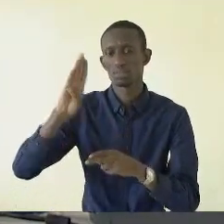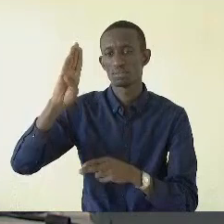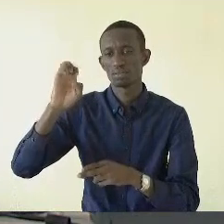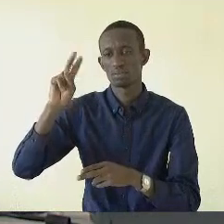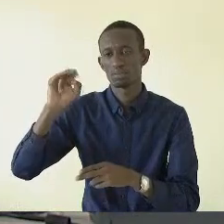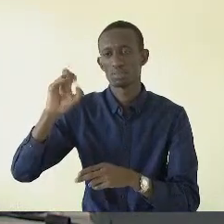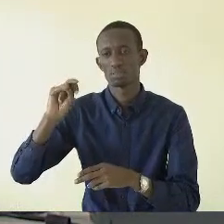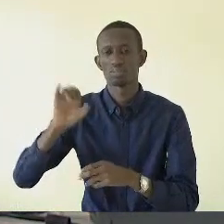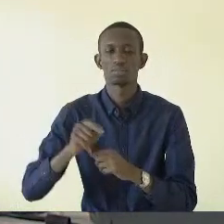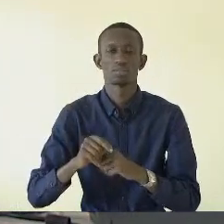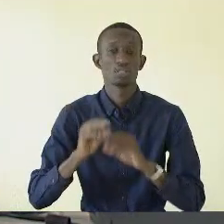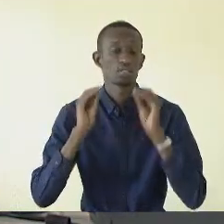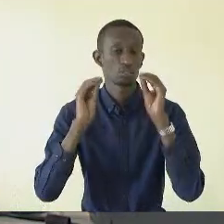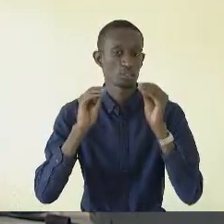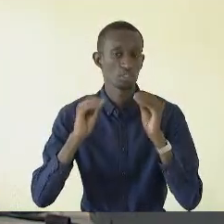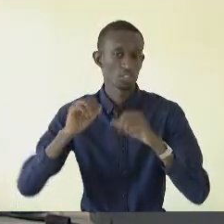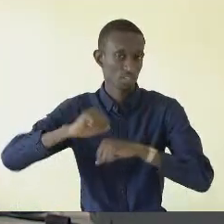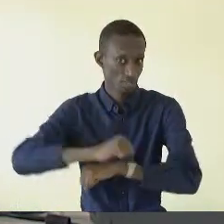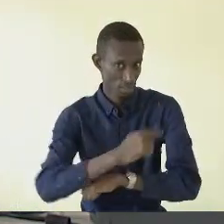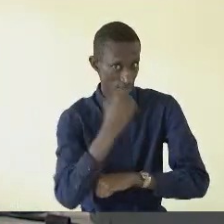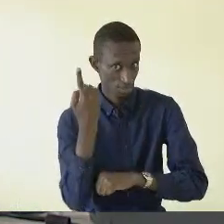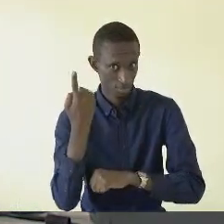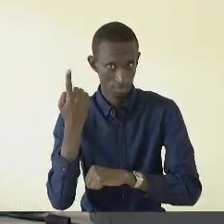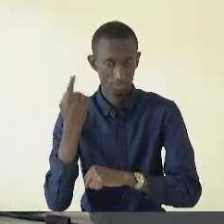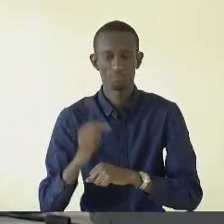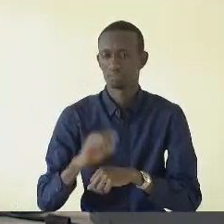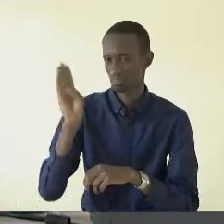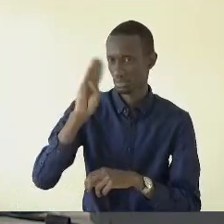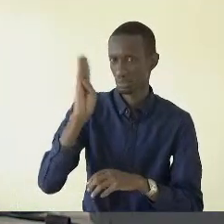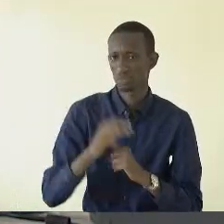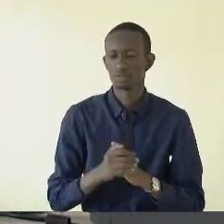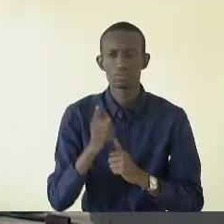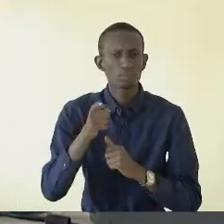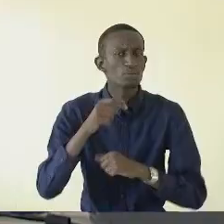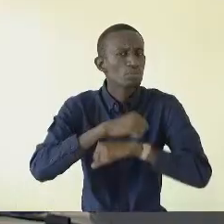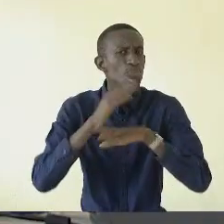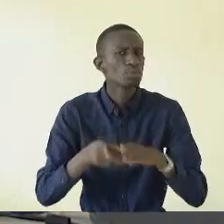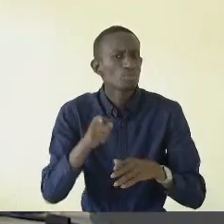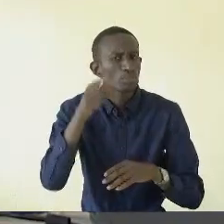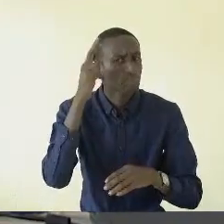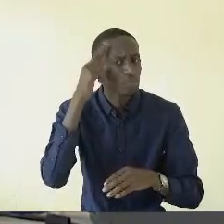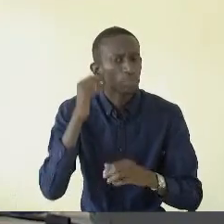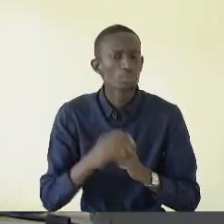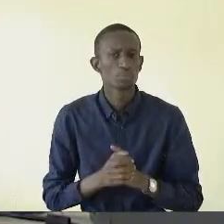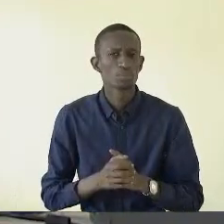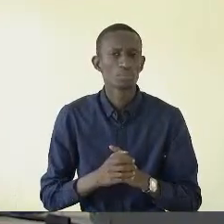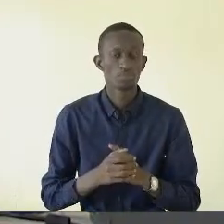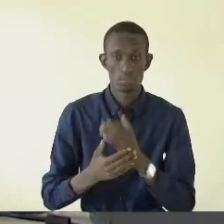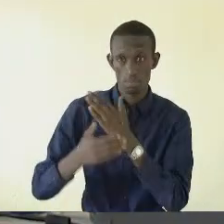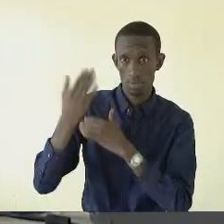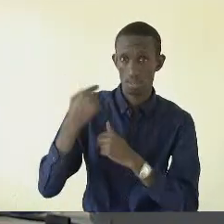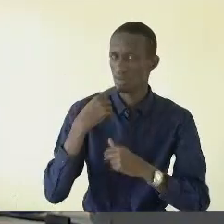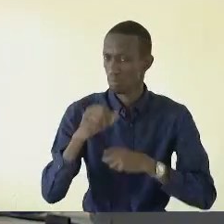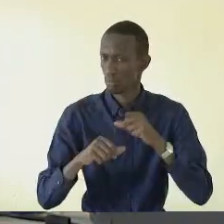in Biology. Dear students, remember, we talk